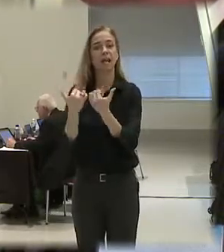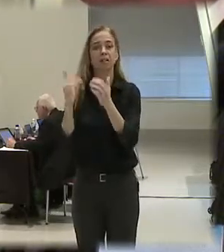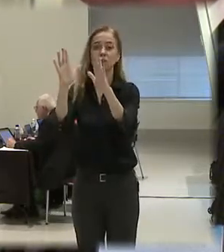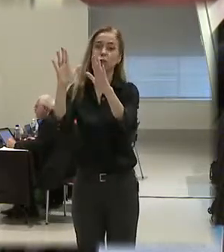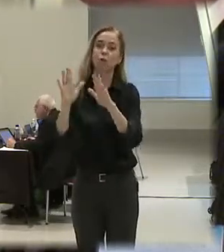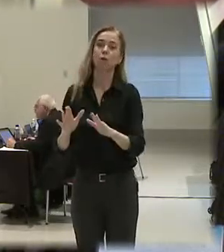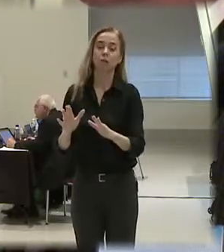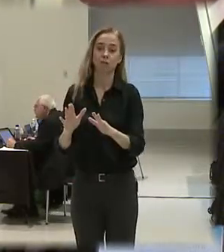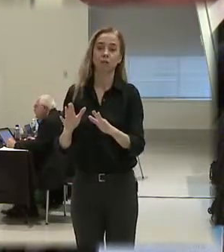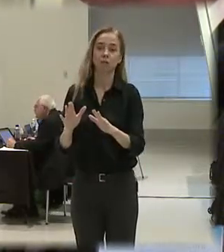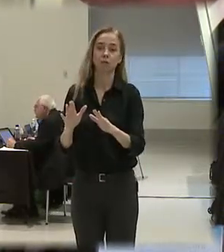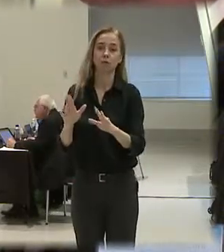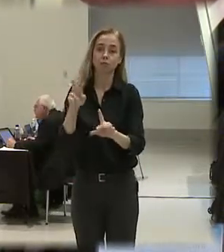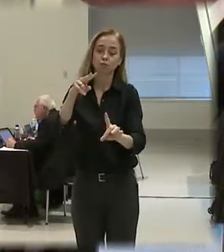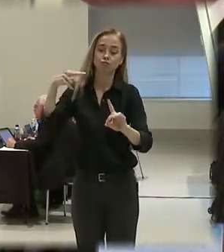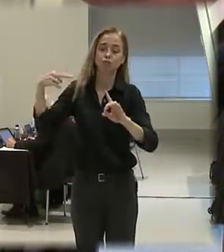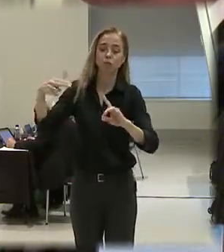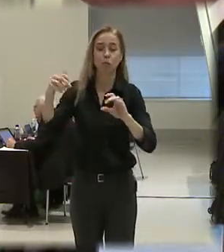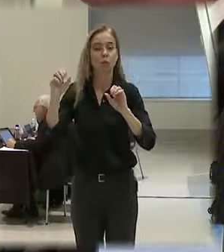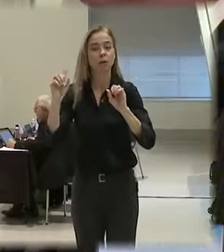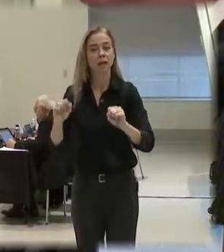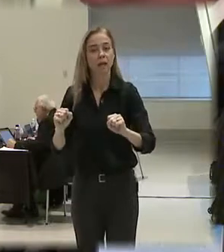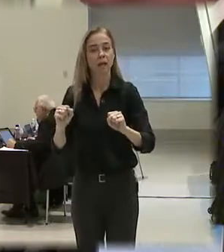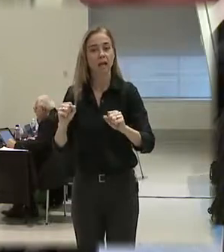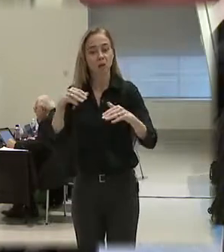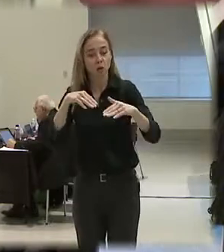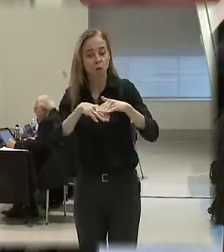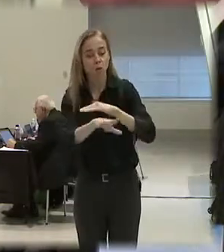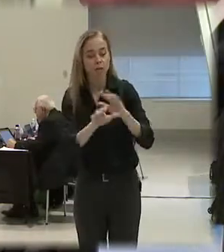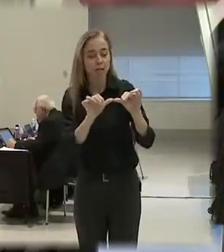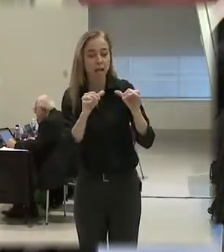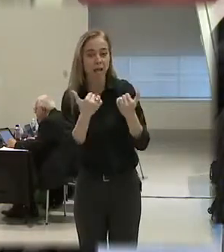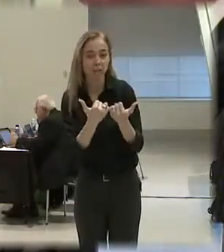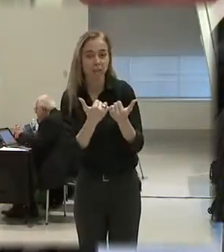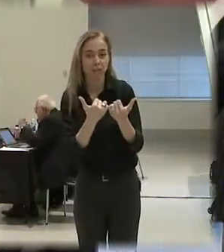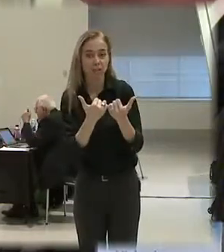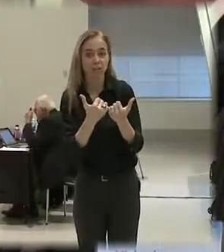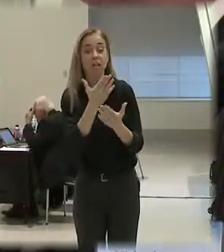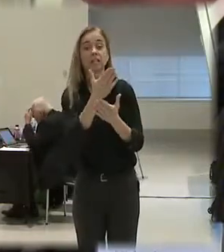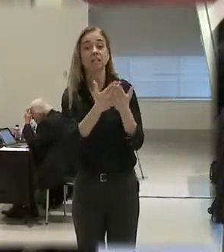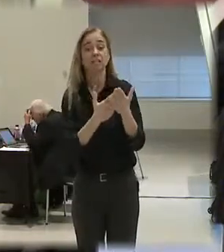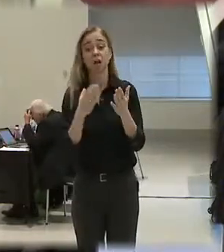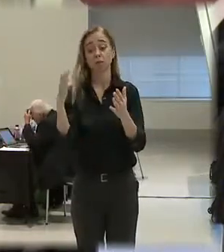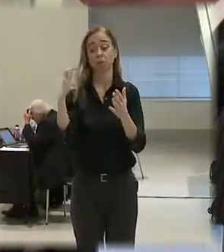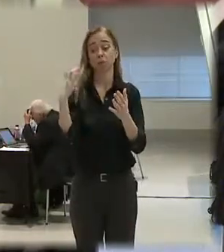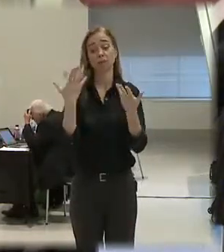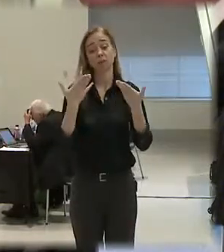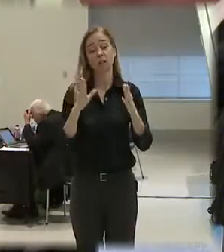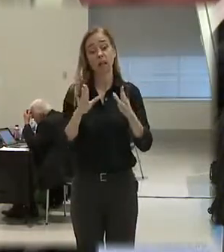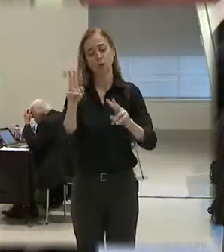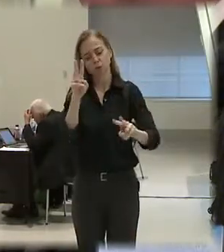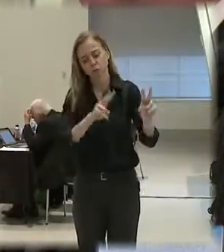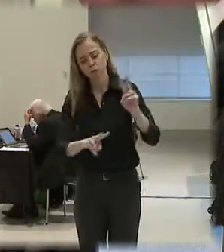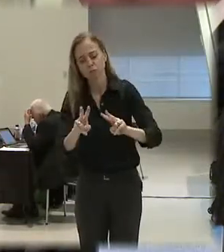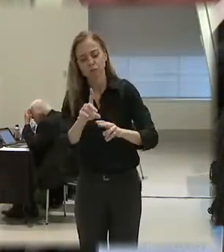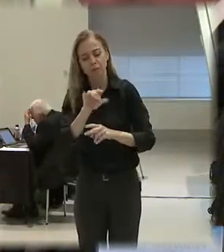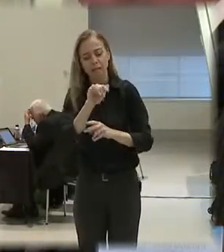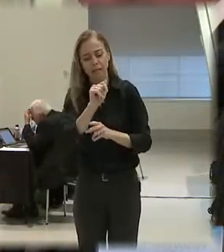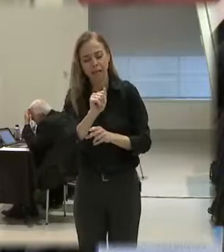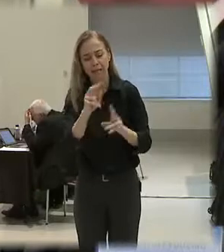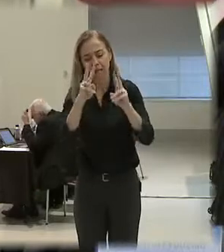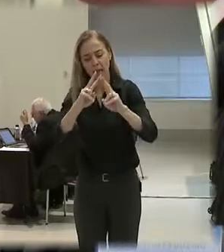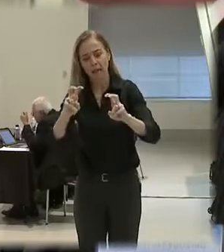wonderful worm's eye view. We are able to go into agencies, some of you chiefs allow us to look at your data, allow us to analyze